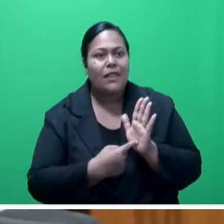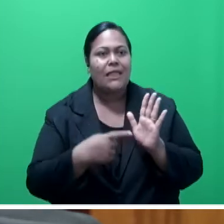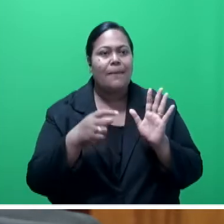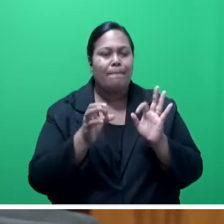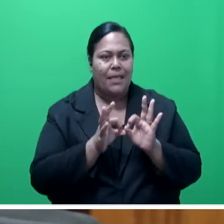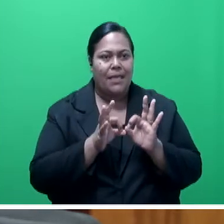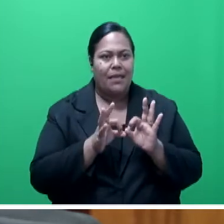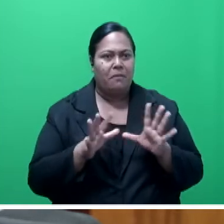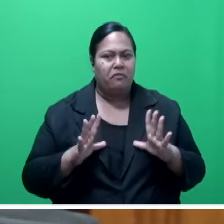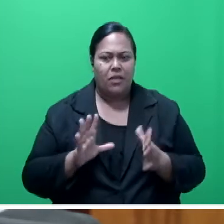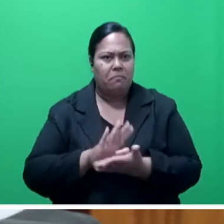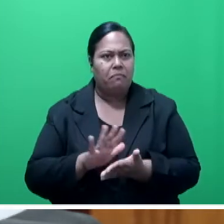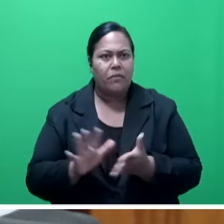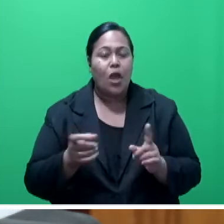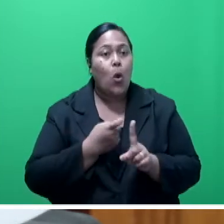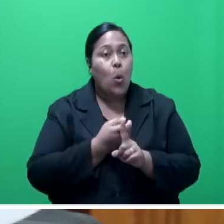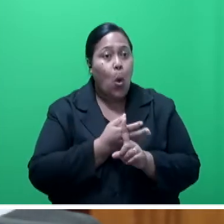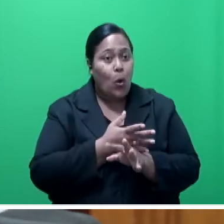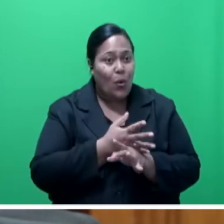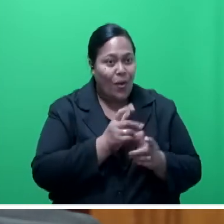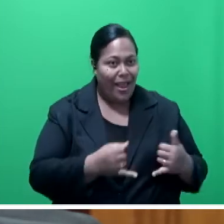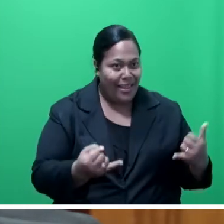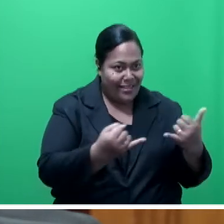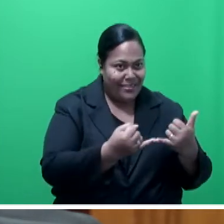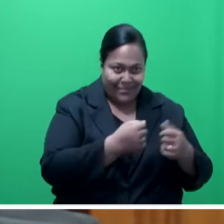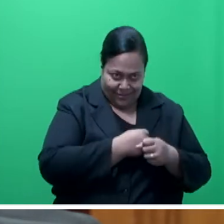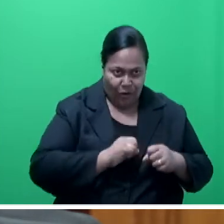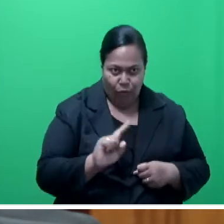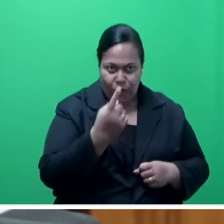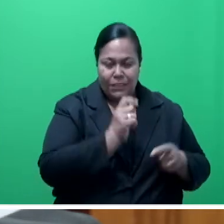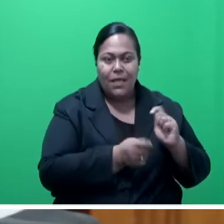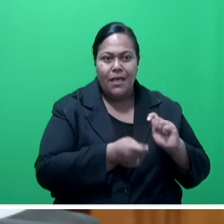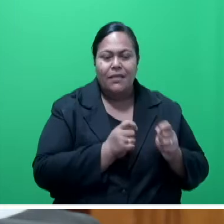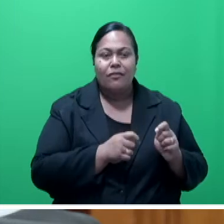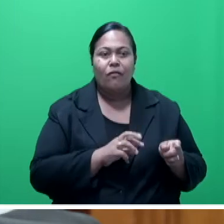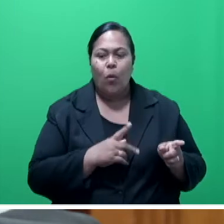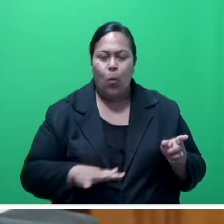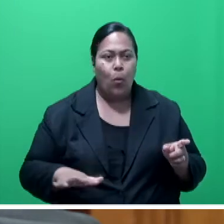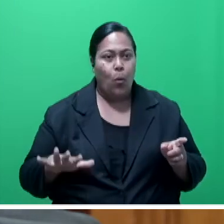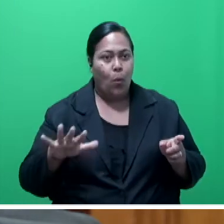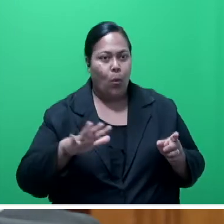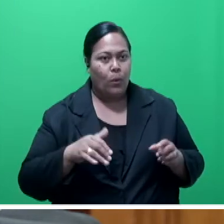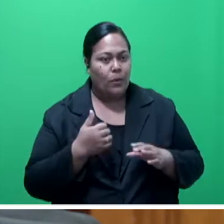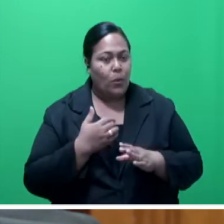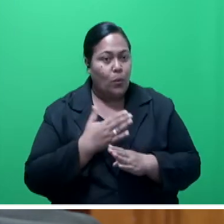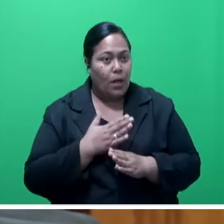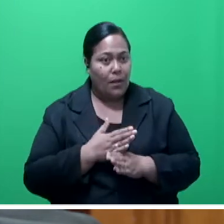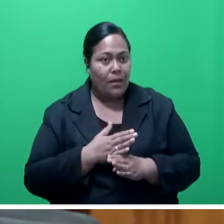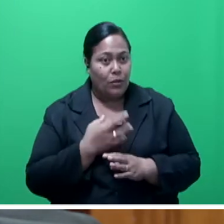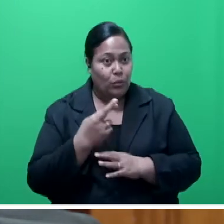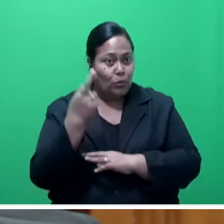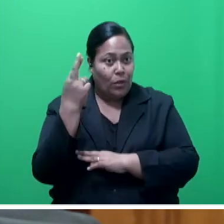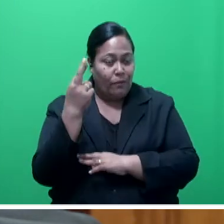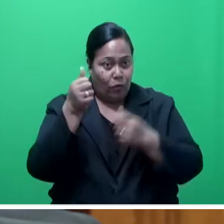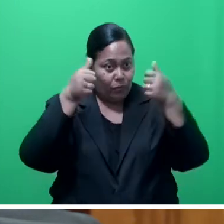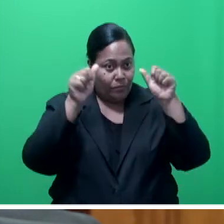free. For example, Koro Island, our first test, Mr. Speaker, of entire, a representative sample of cattle in Koro